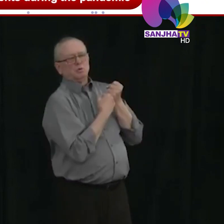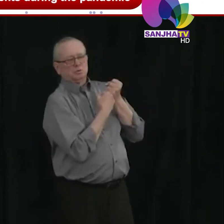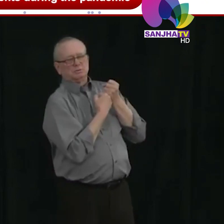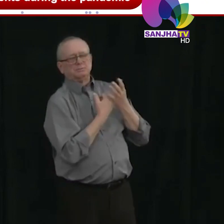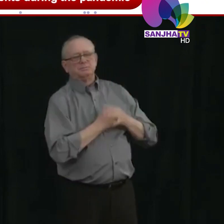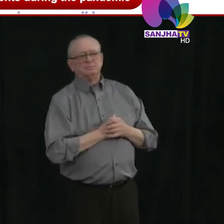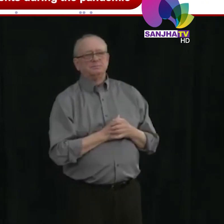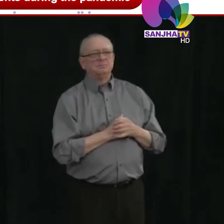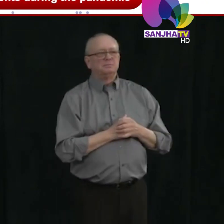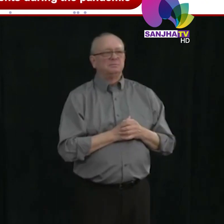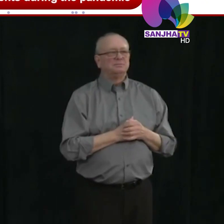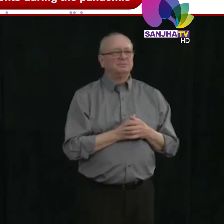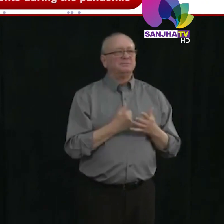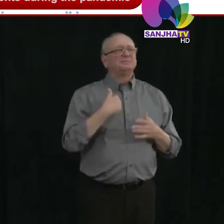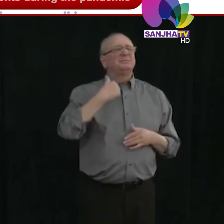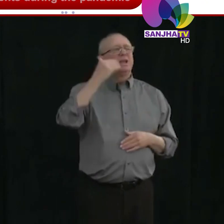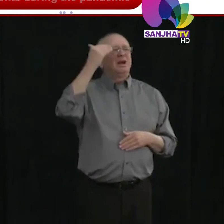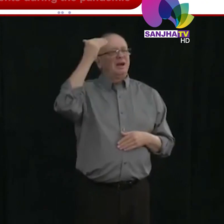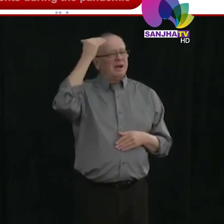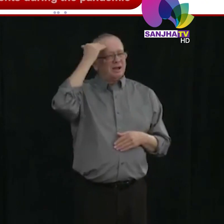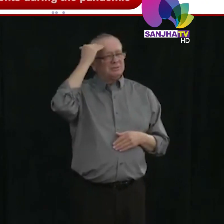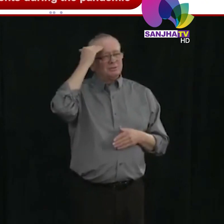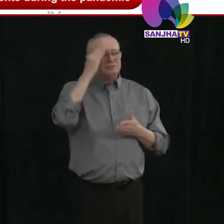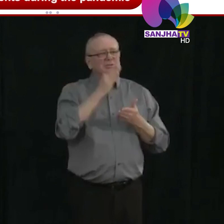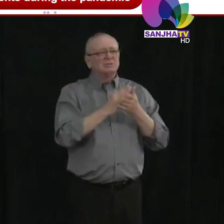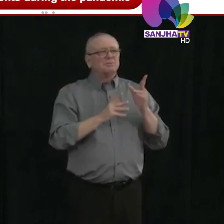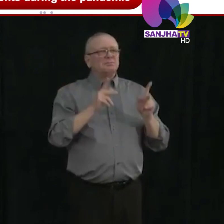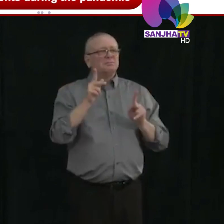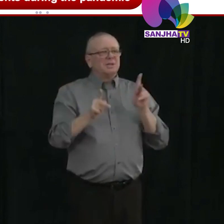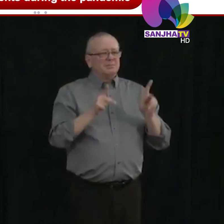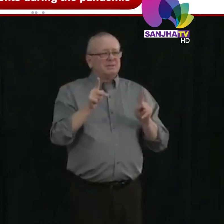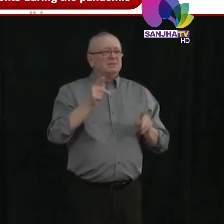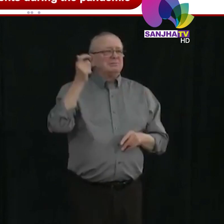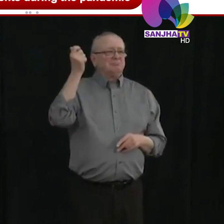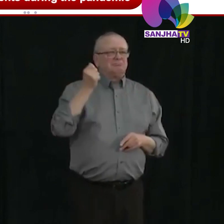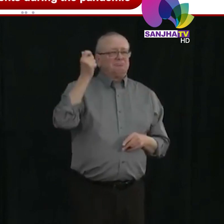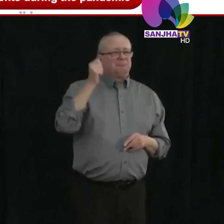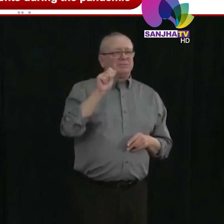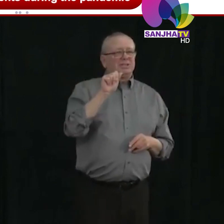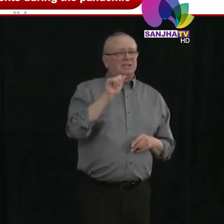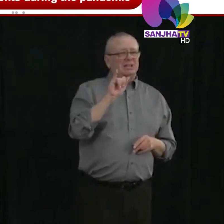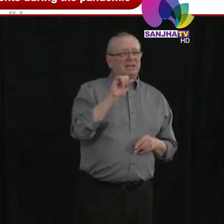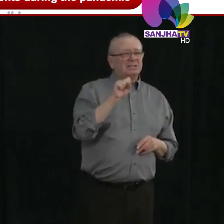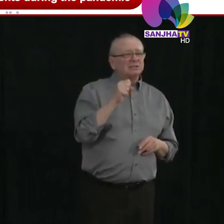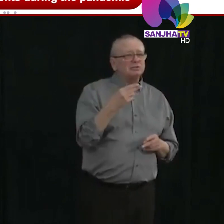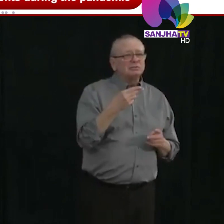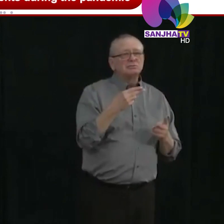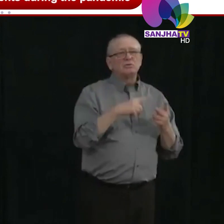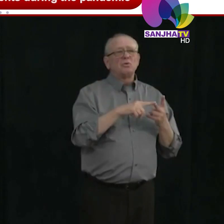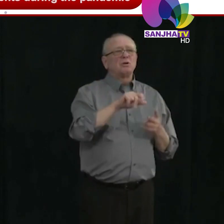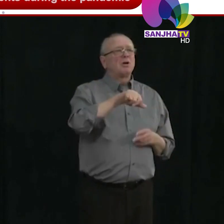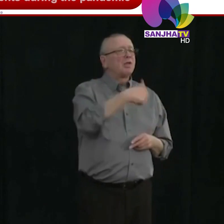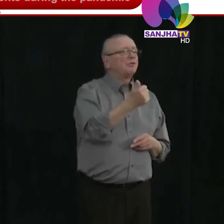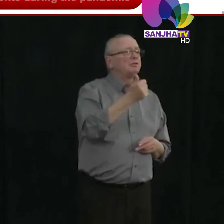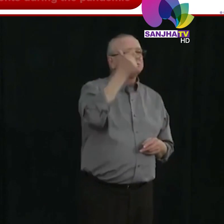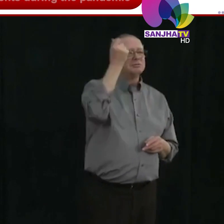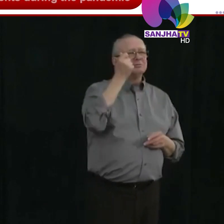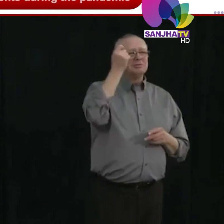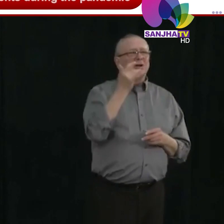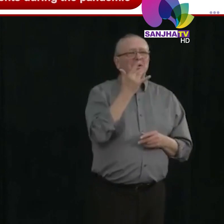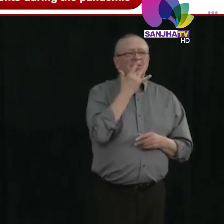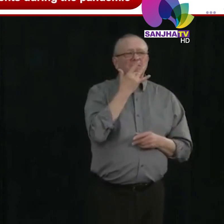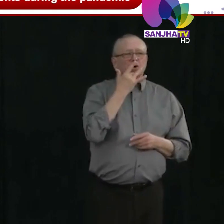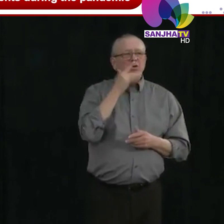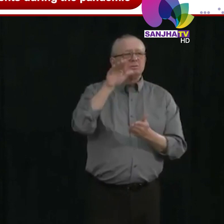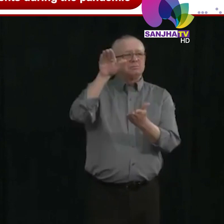apply for the Canada Emergency Response Benefit, or CERB, to recoup some of their lost income. But they